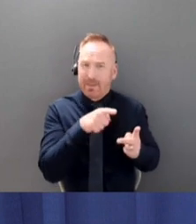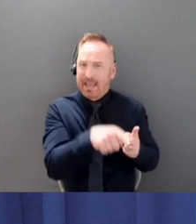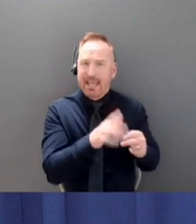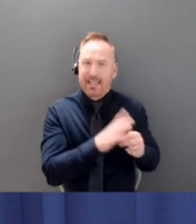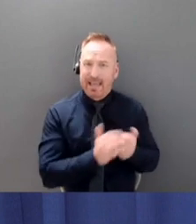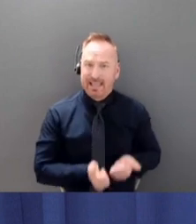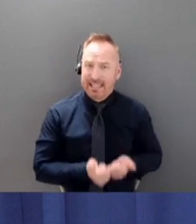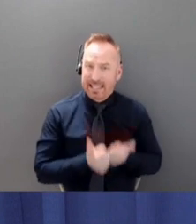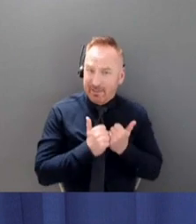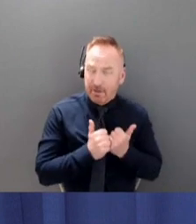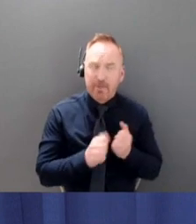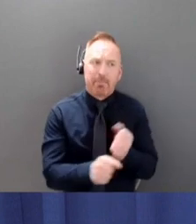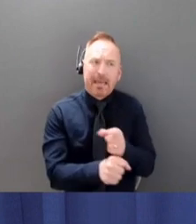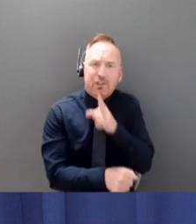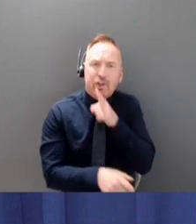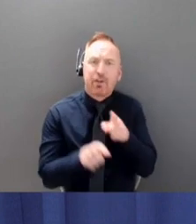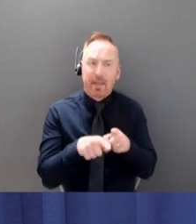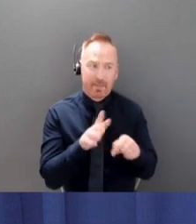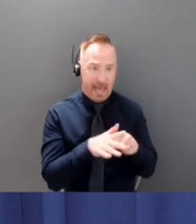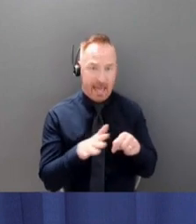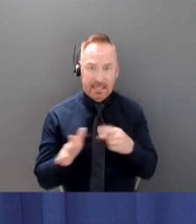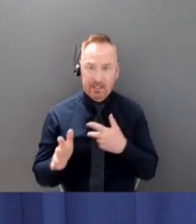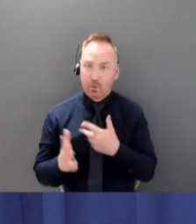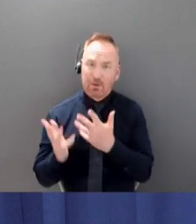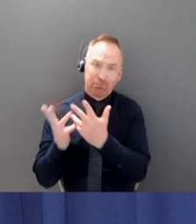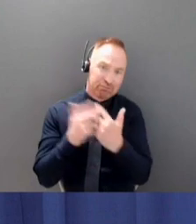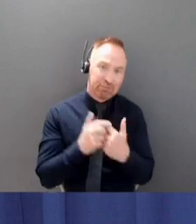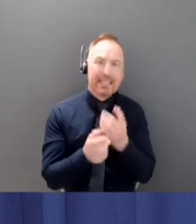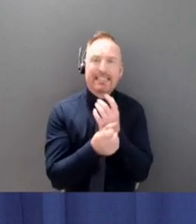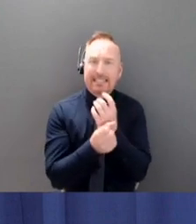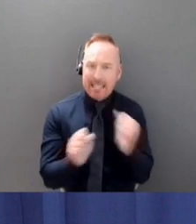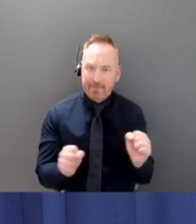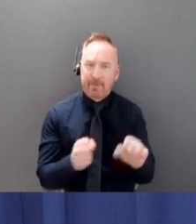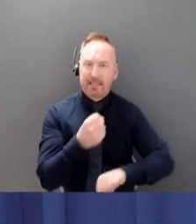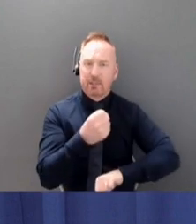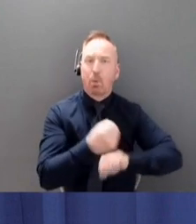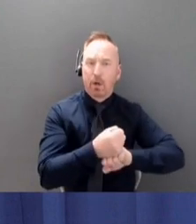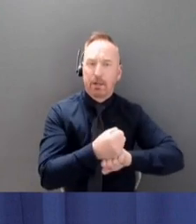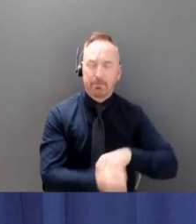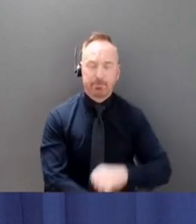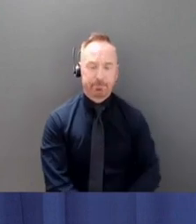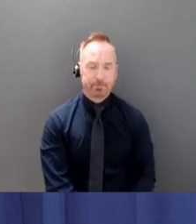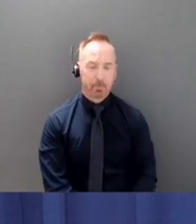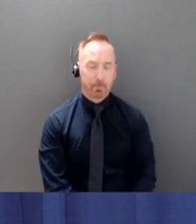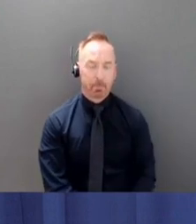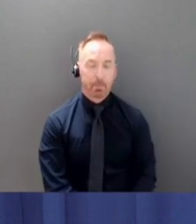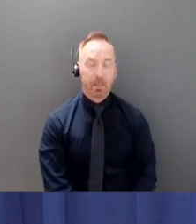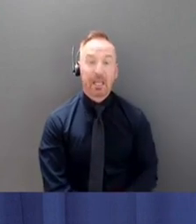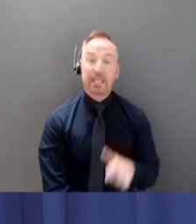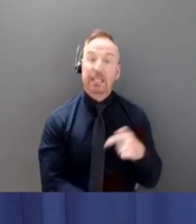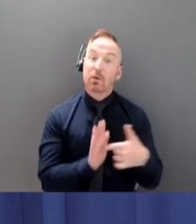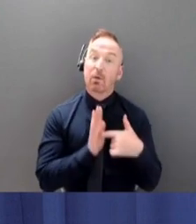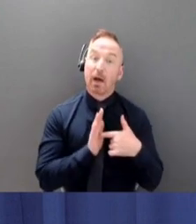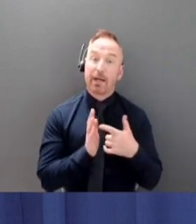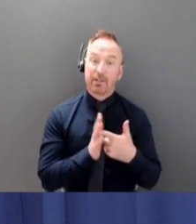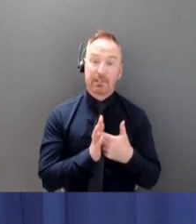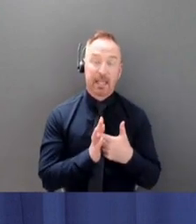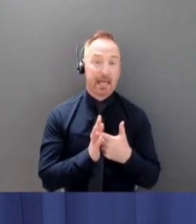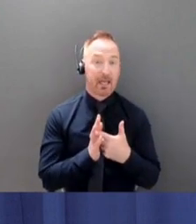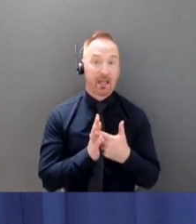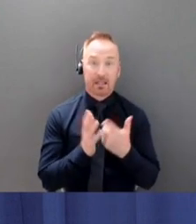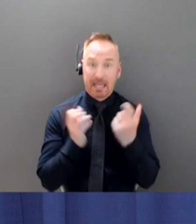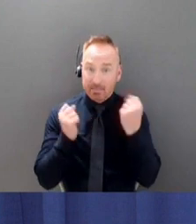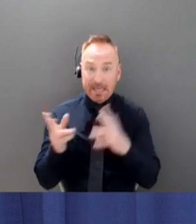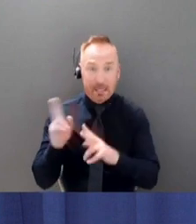safely and in a supportive way. This requires a lot of people, a lot of hours, and a lot of